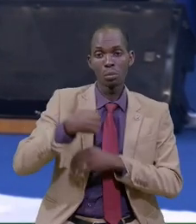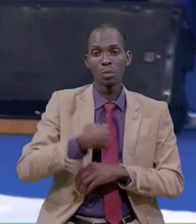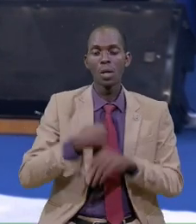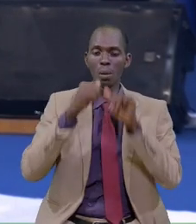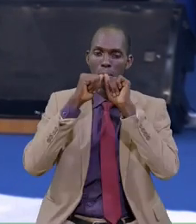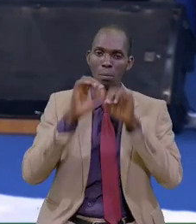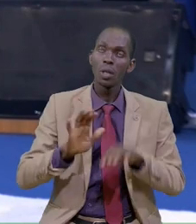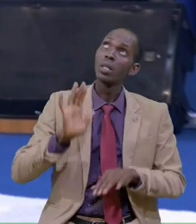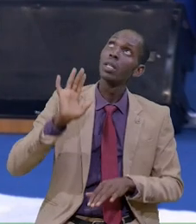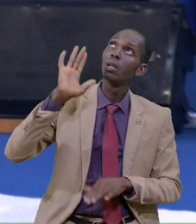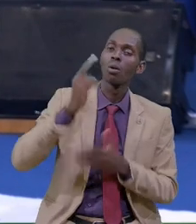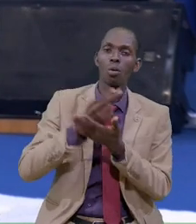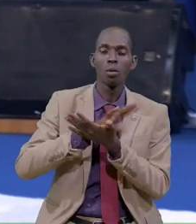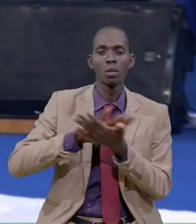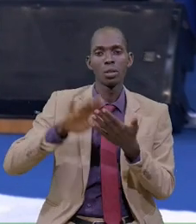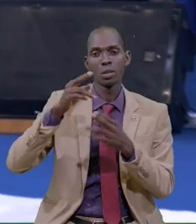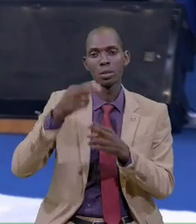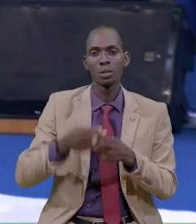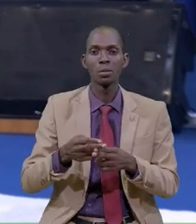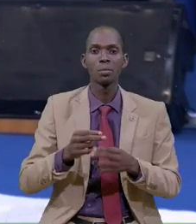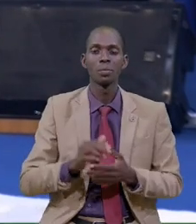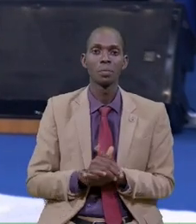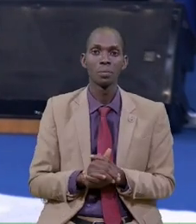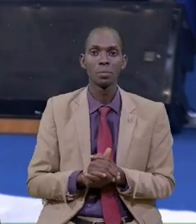holy name.